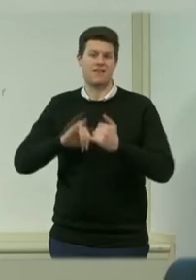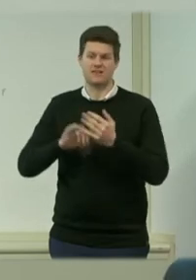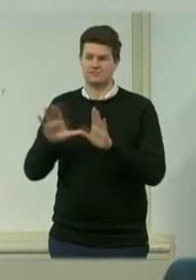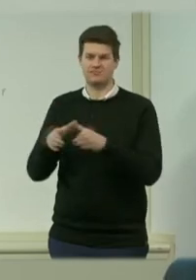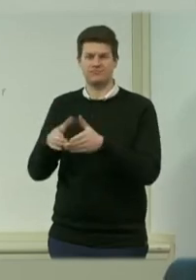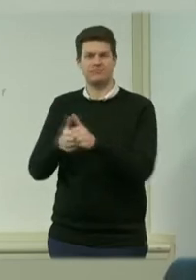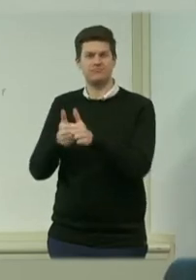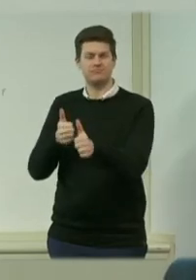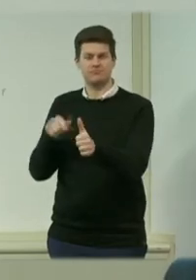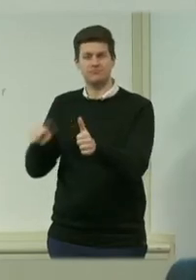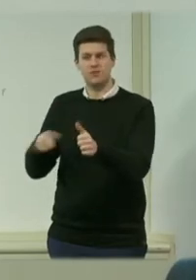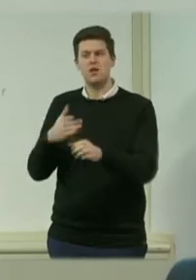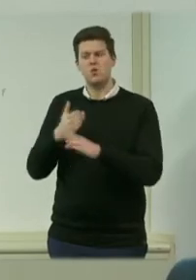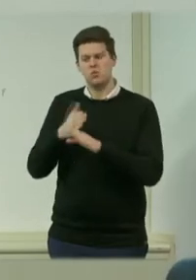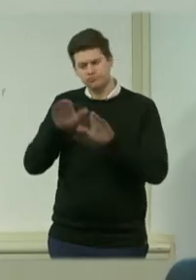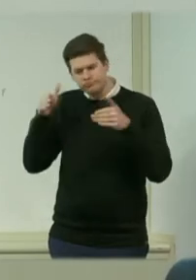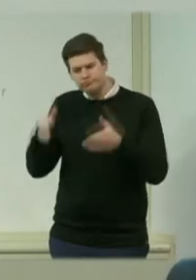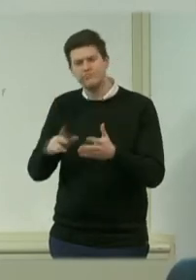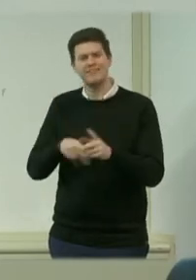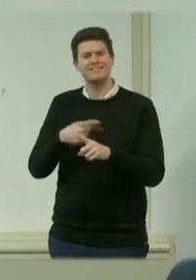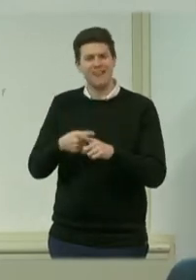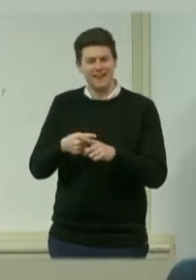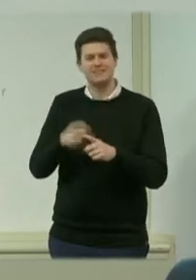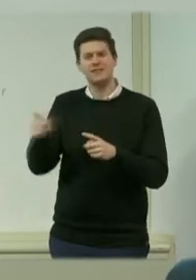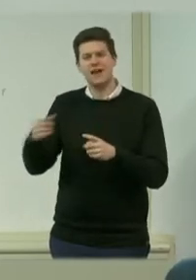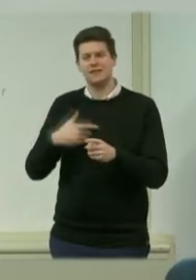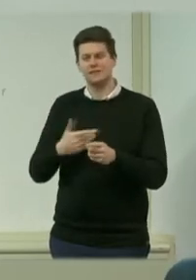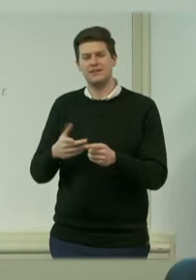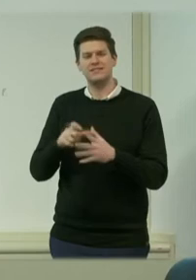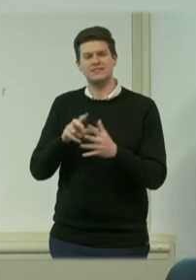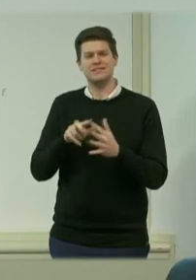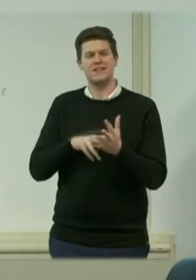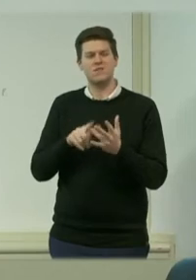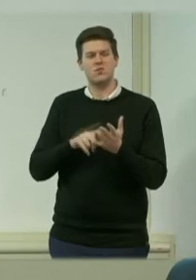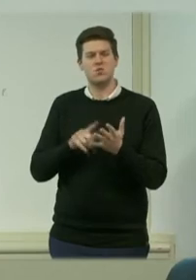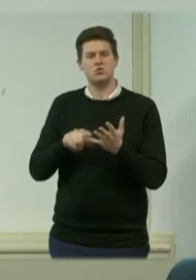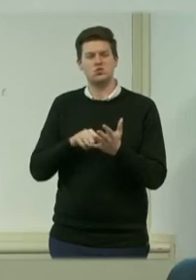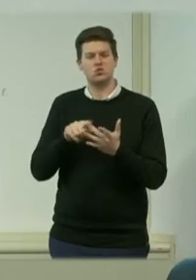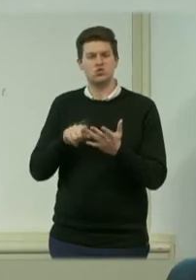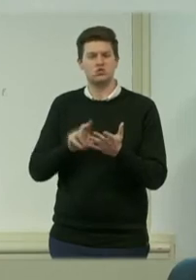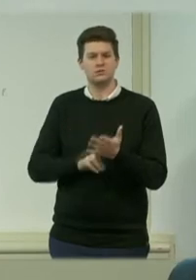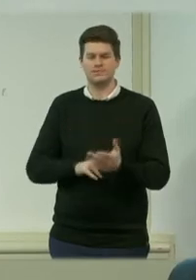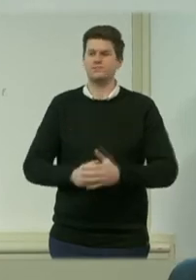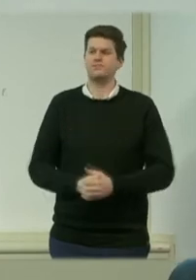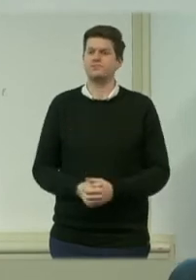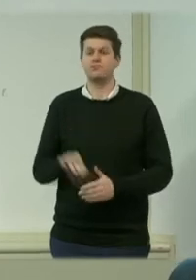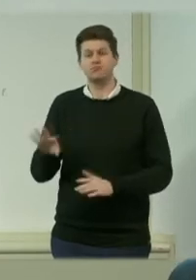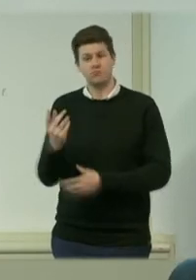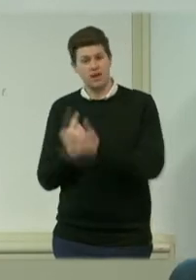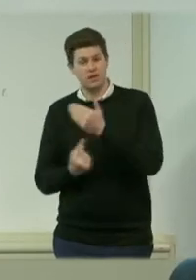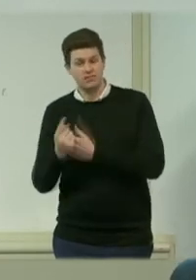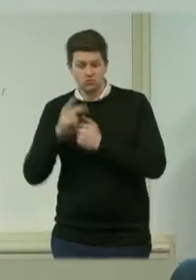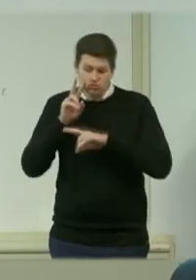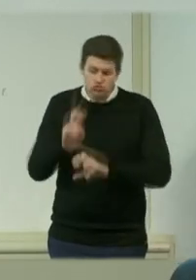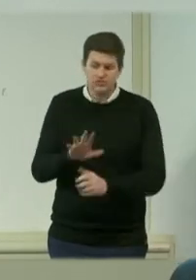and devolution. So the Institute for Fiscal Studies is a leading UK think tank and independent research centre on